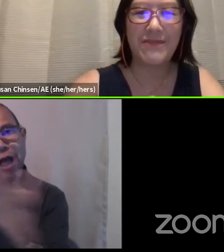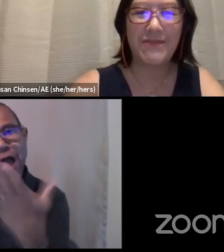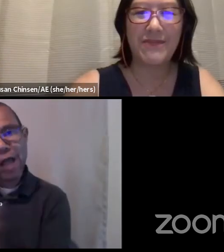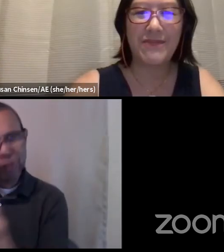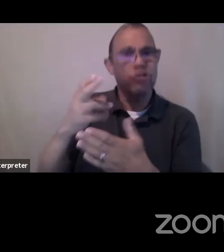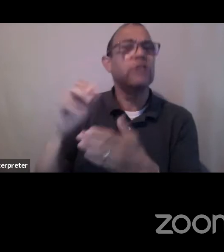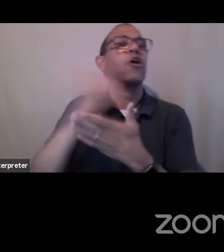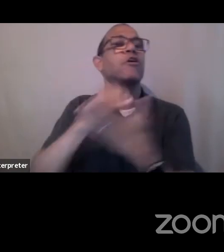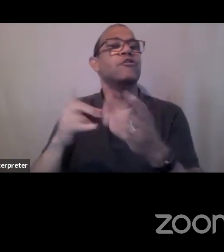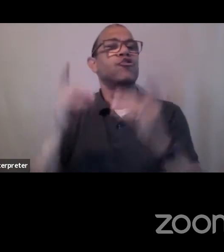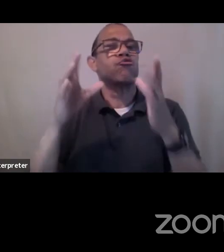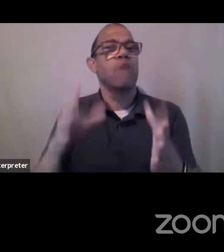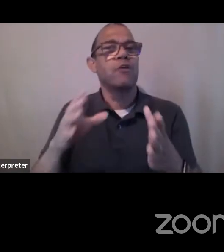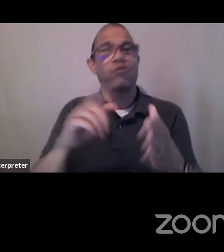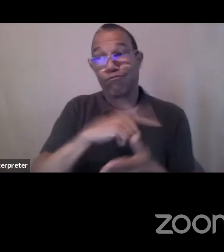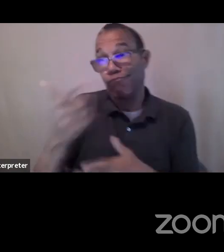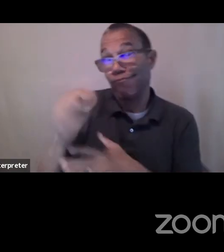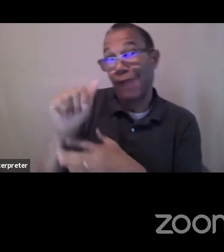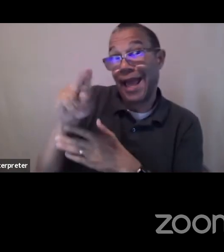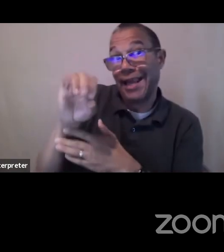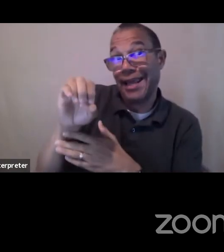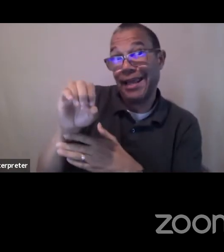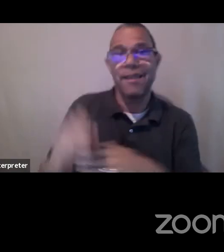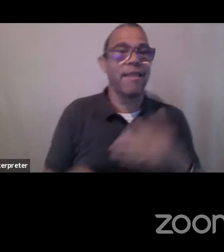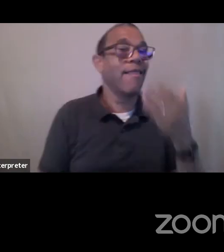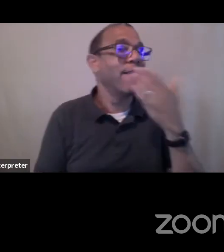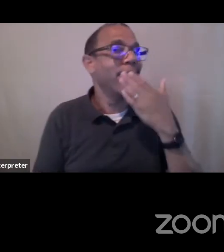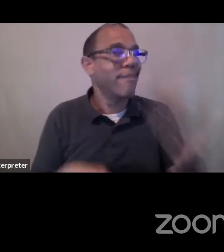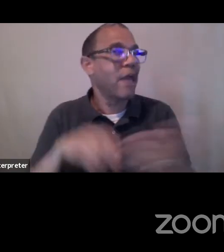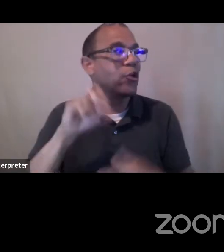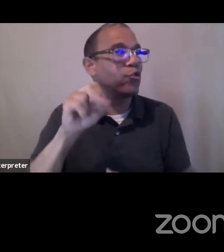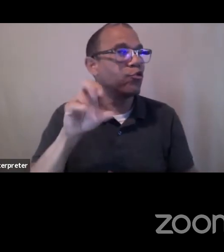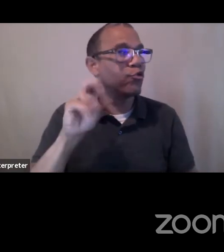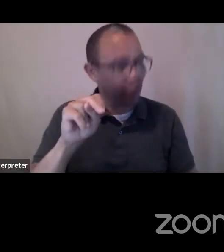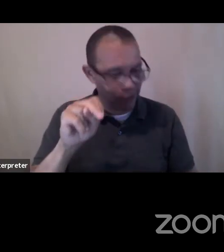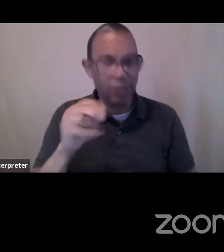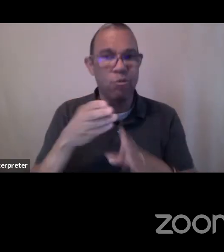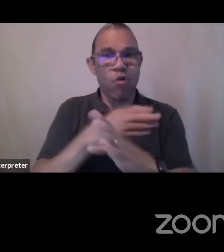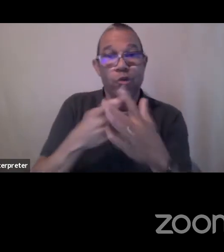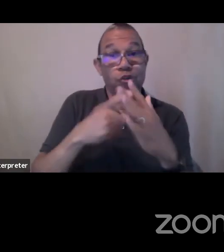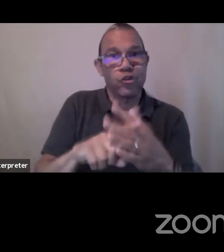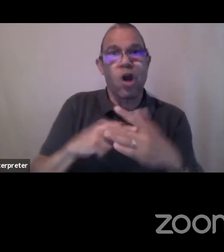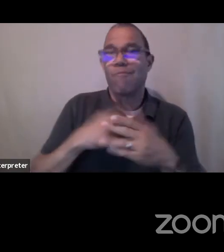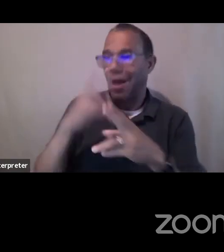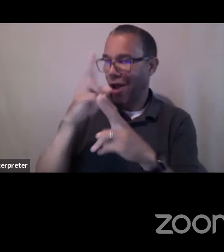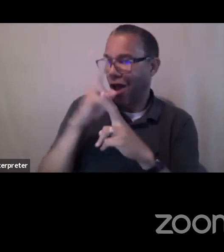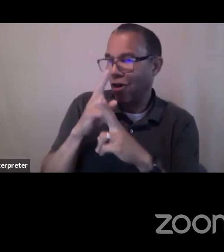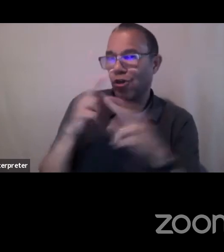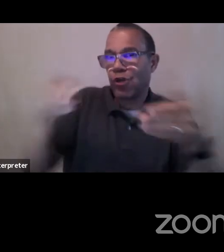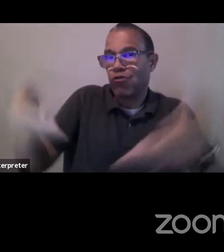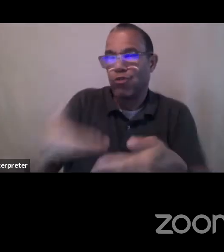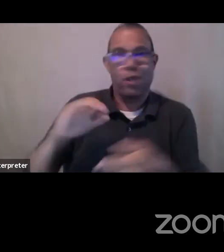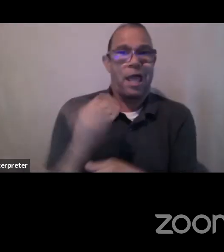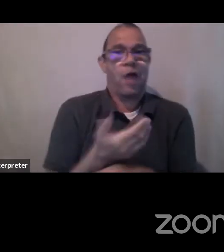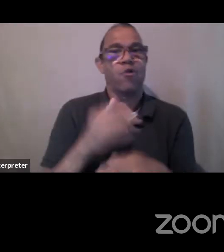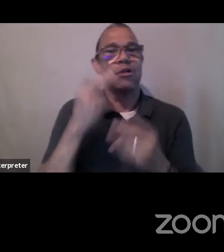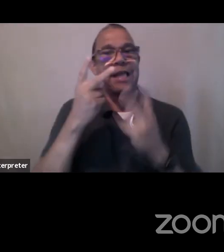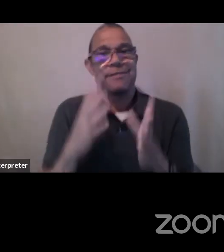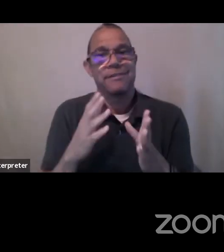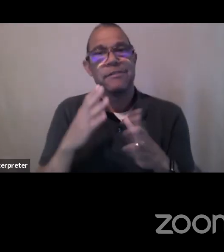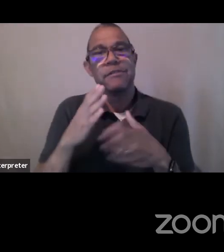Thank you so much, Susan. Before we start today's conversation, it's my honor to introduce our guests and to share a brief